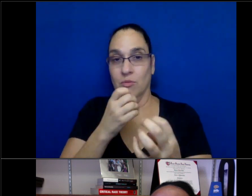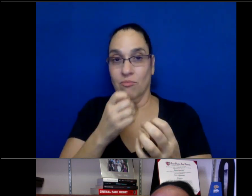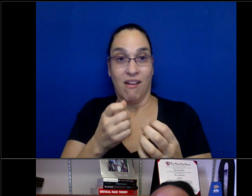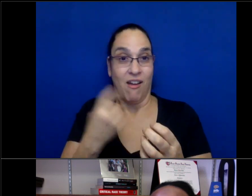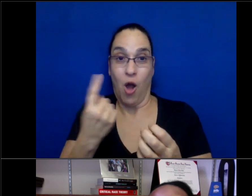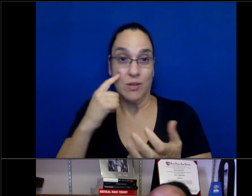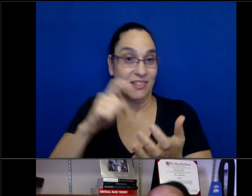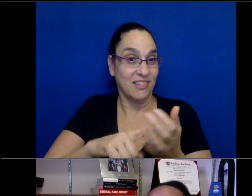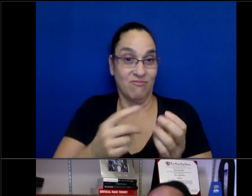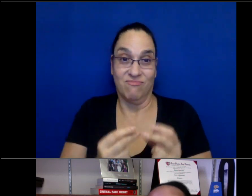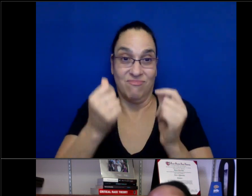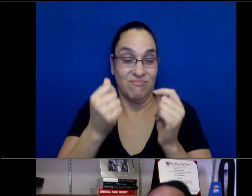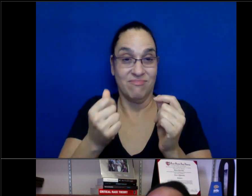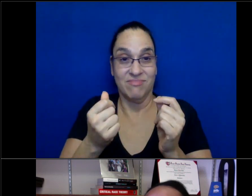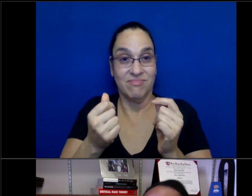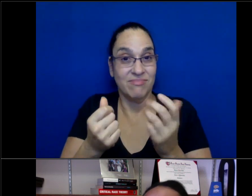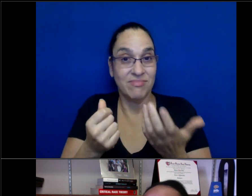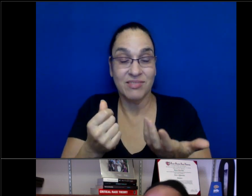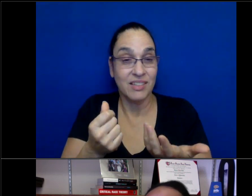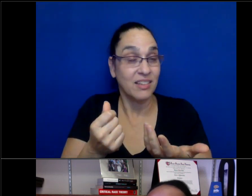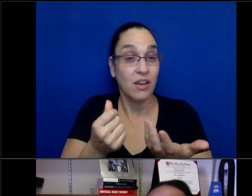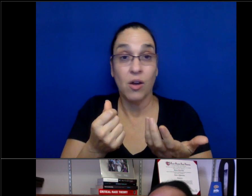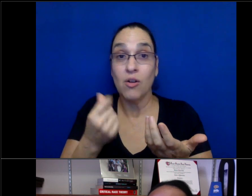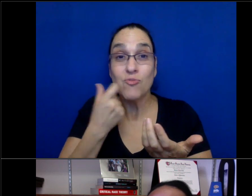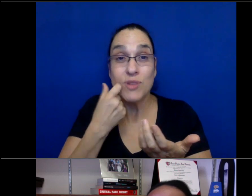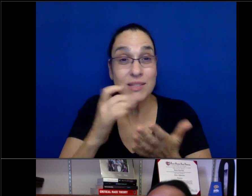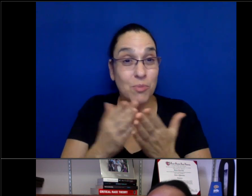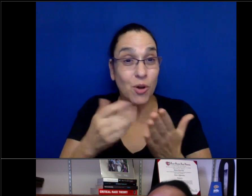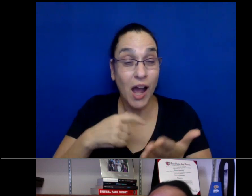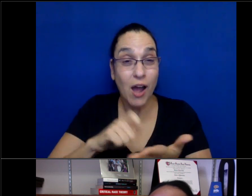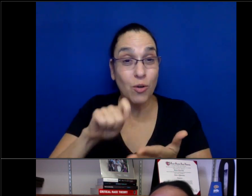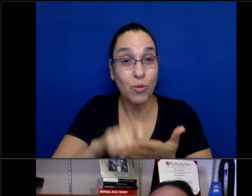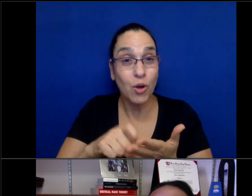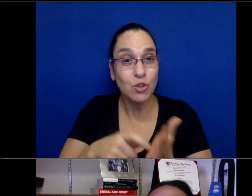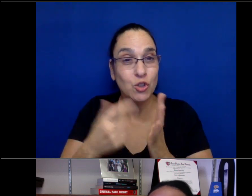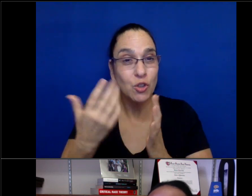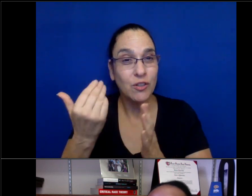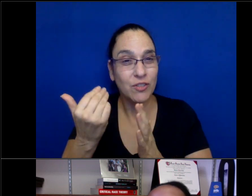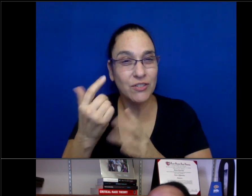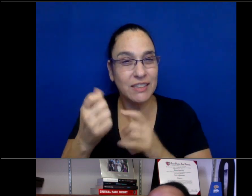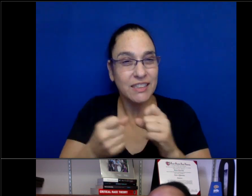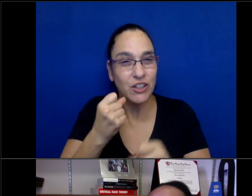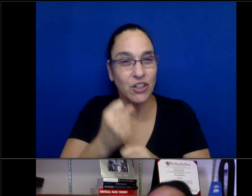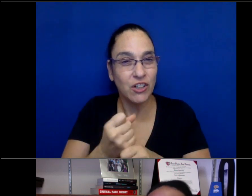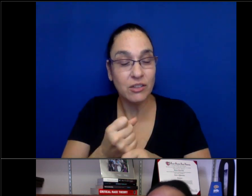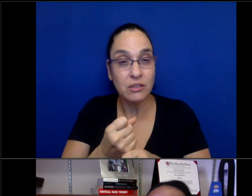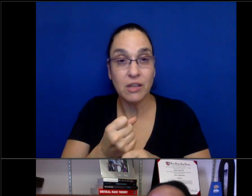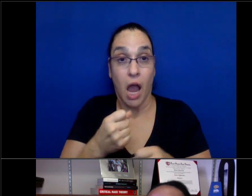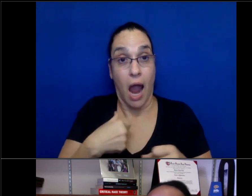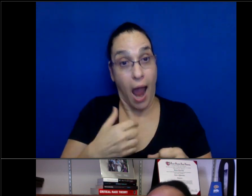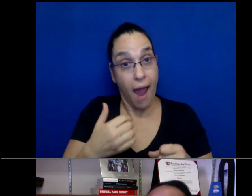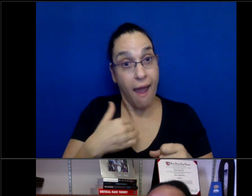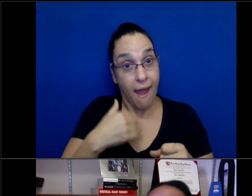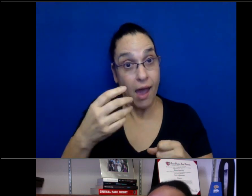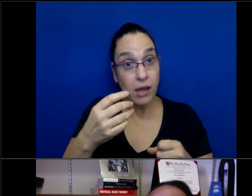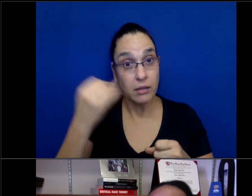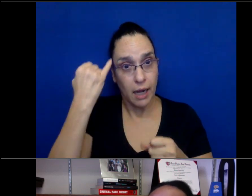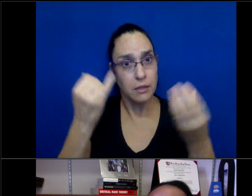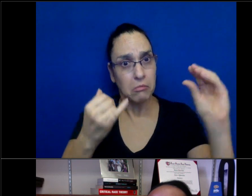write, because I had an idea very early on, but these implications I didn't see until many, many years later. And